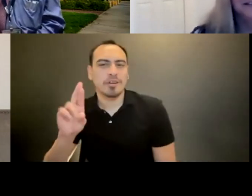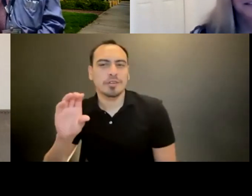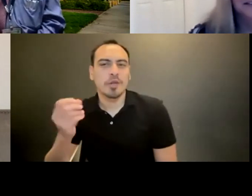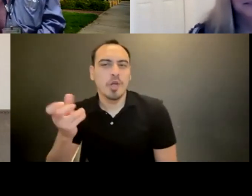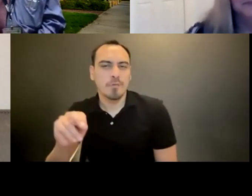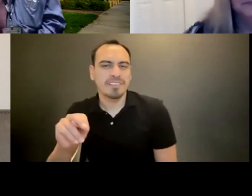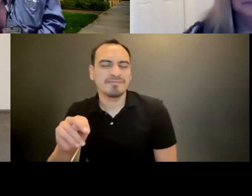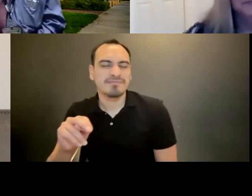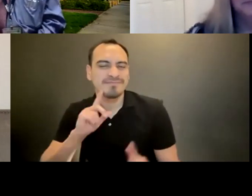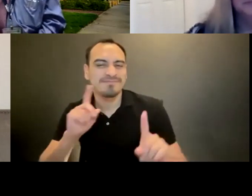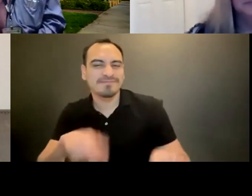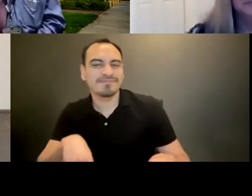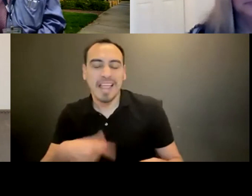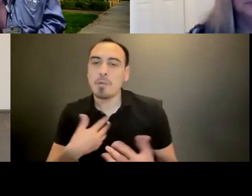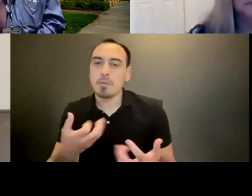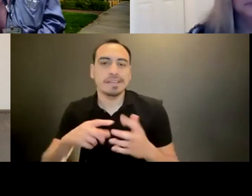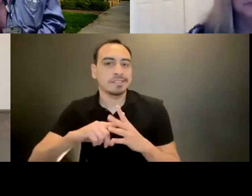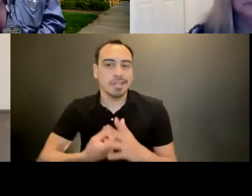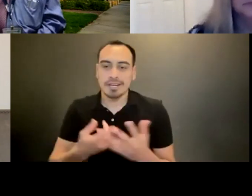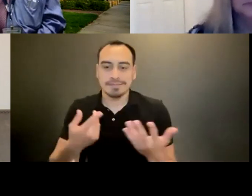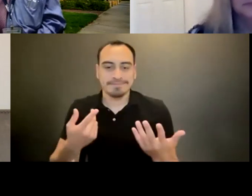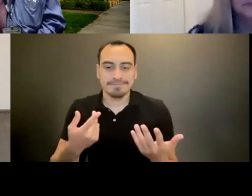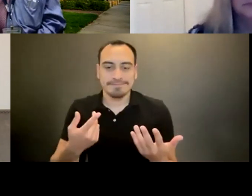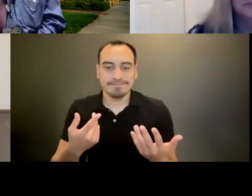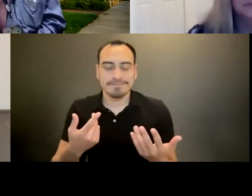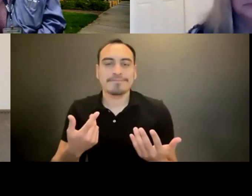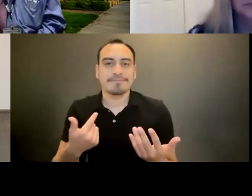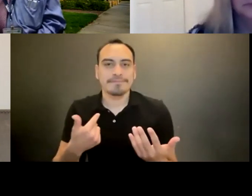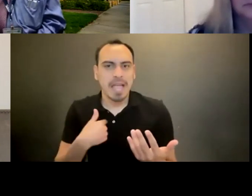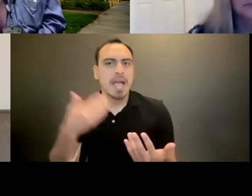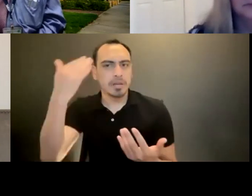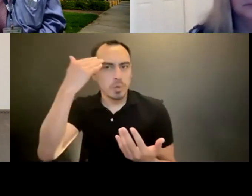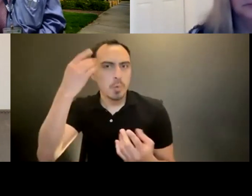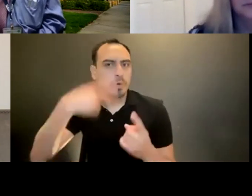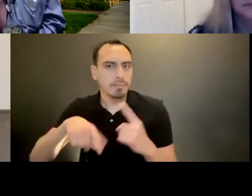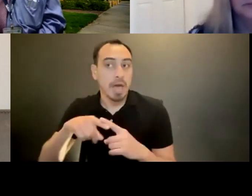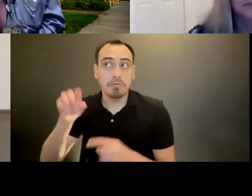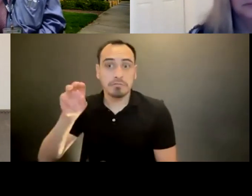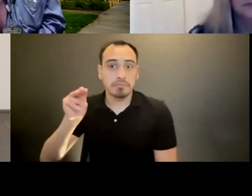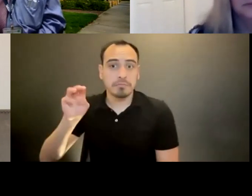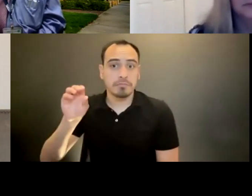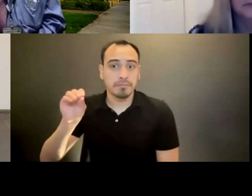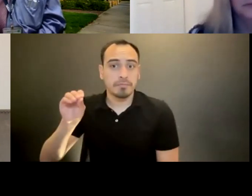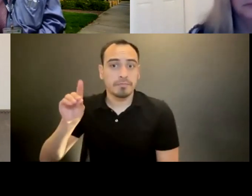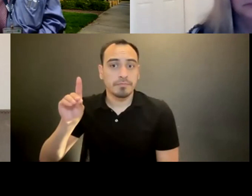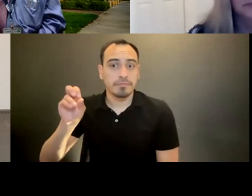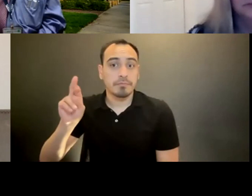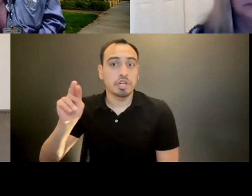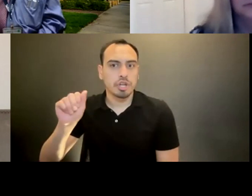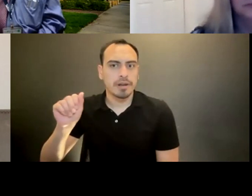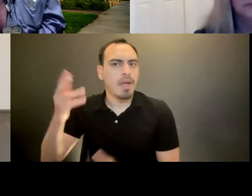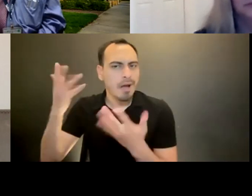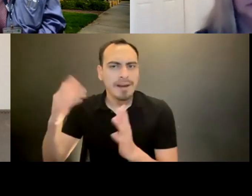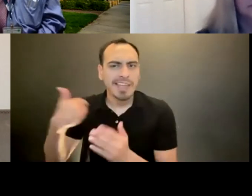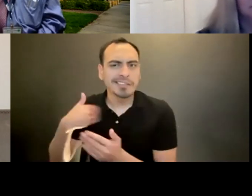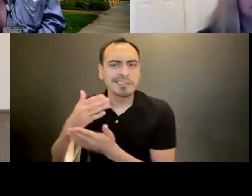saying that I'm aware at least of Moderna already doing some